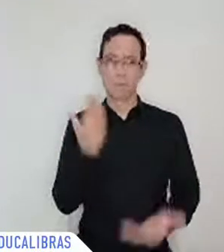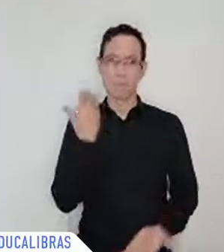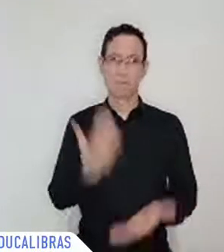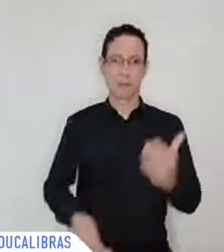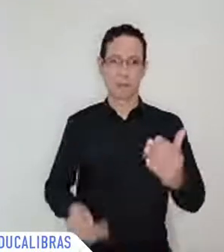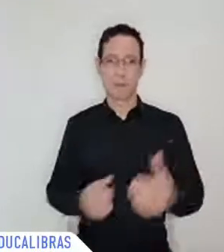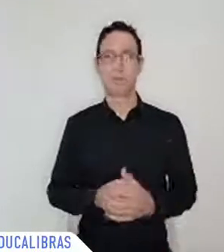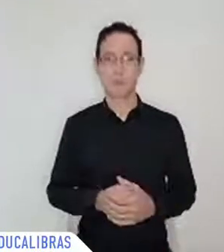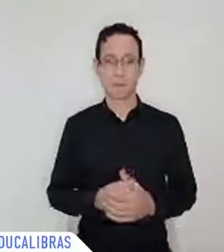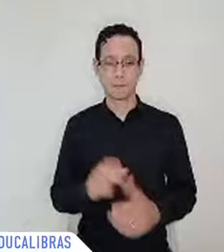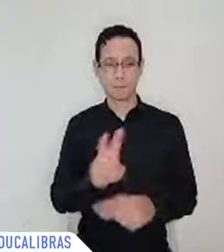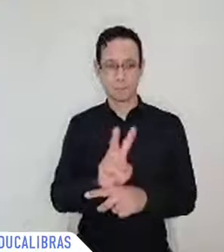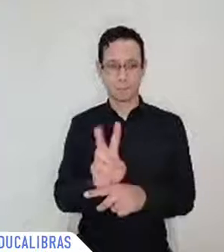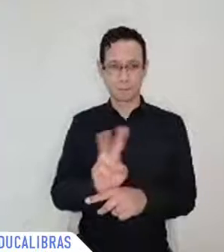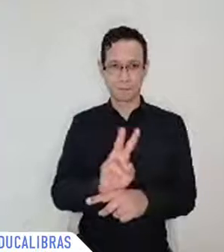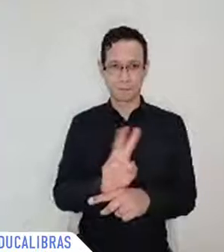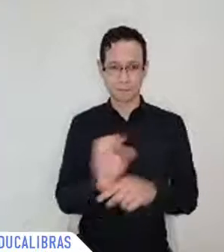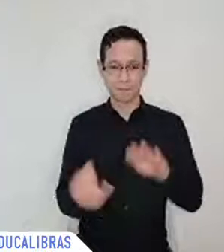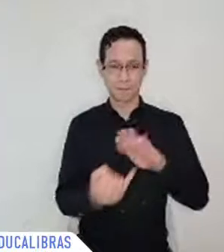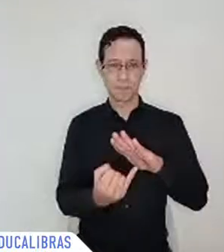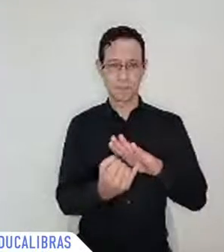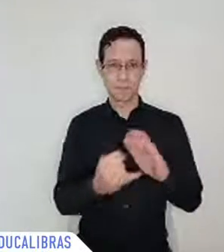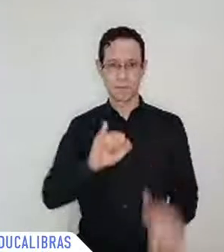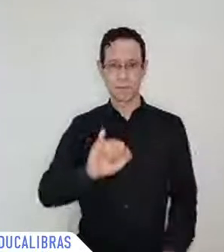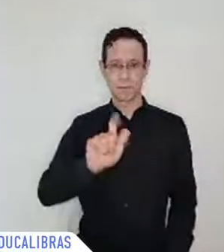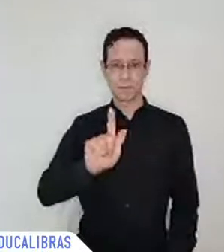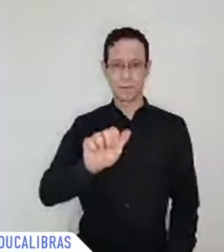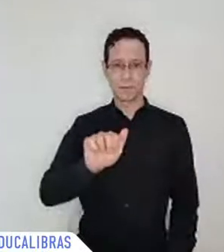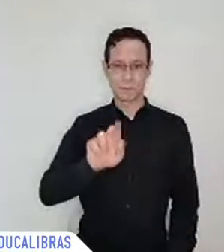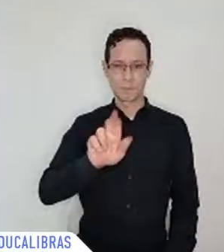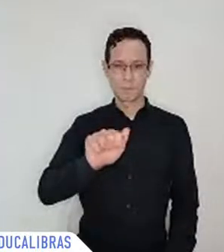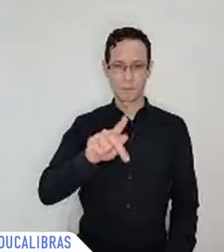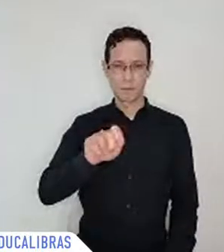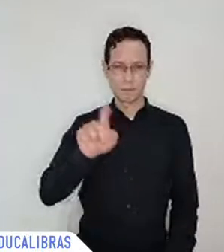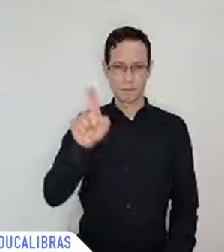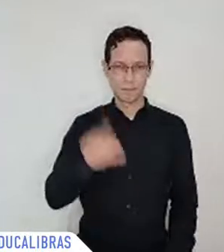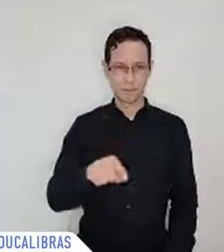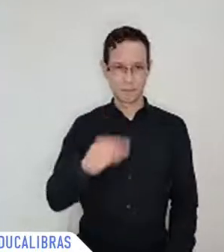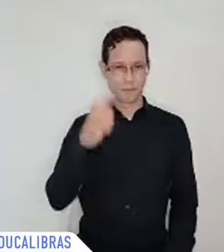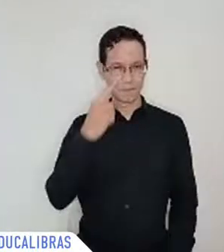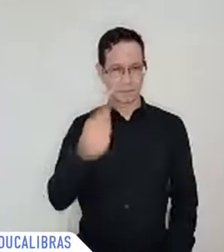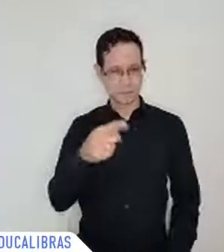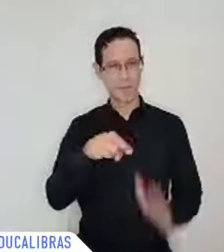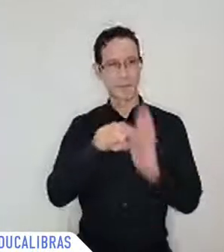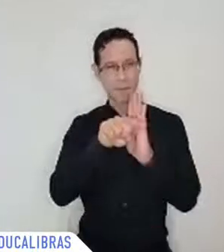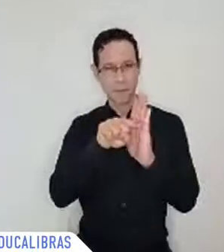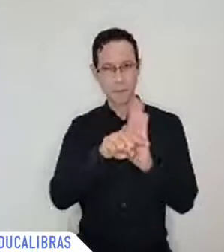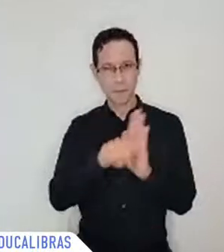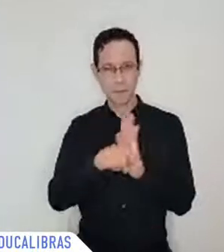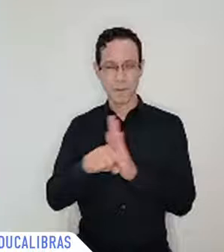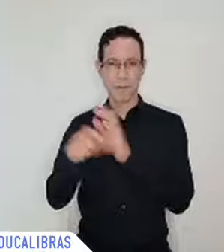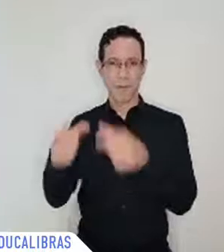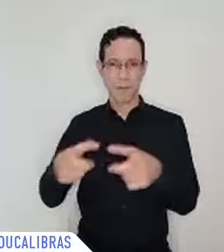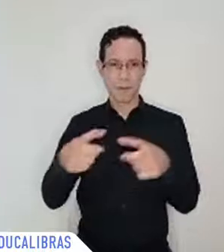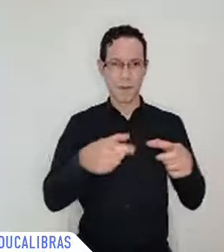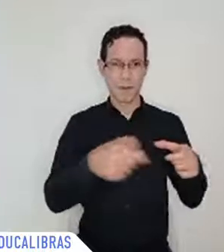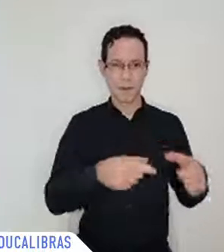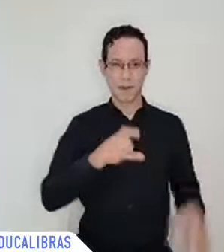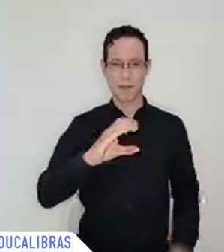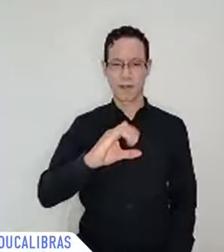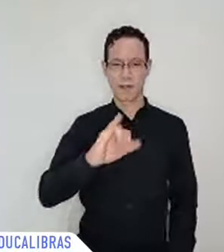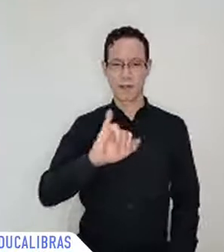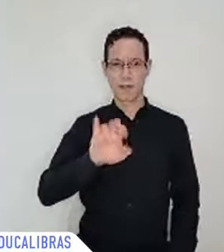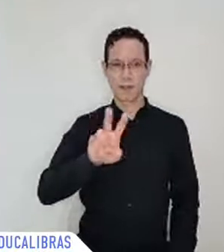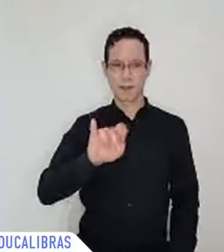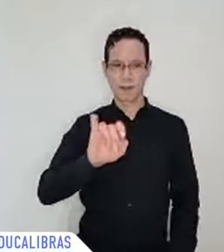important. We started monitoring at Instituto Igarapé all of the attacks that